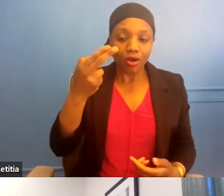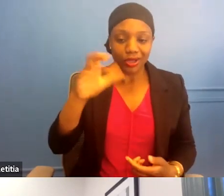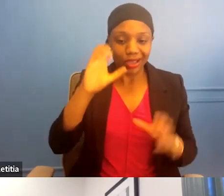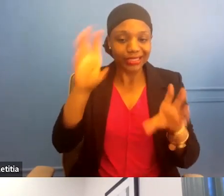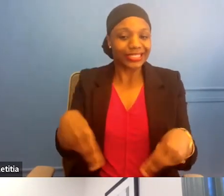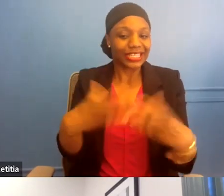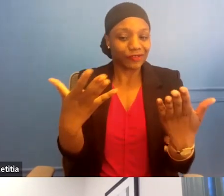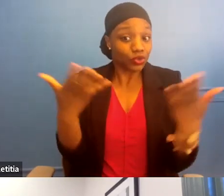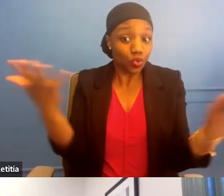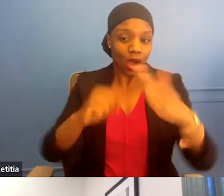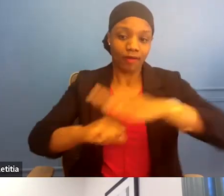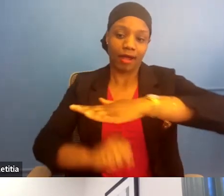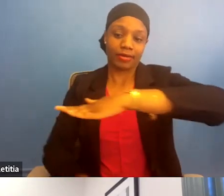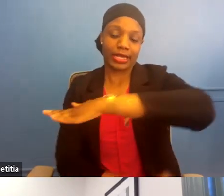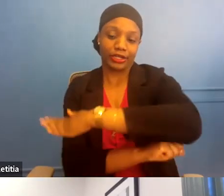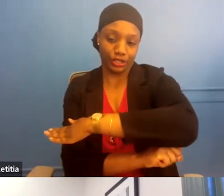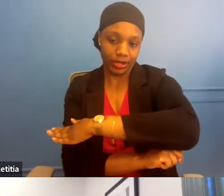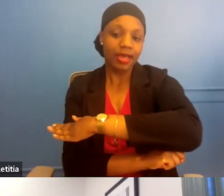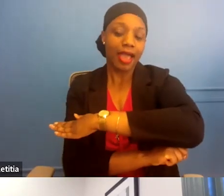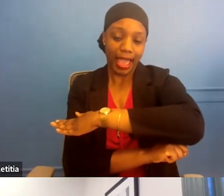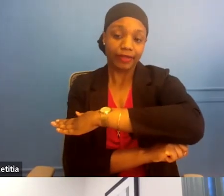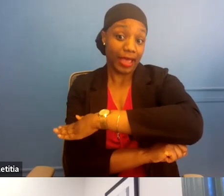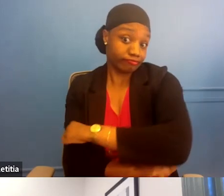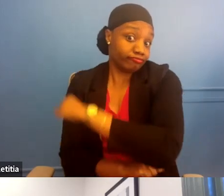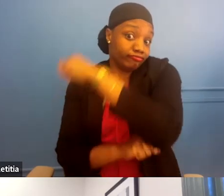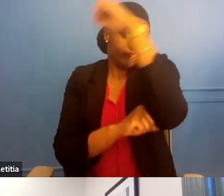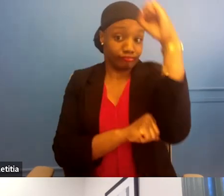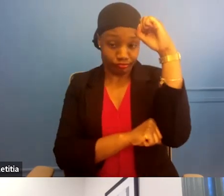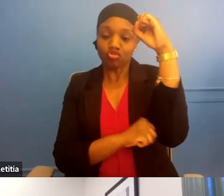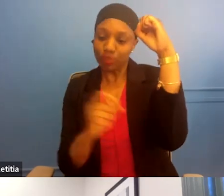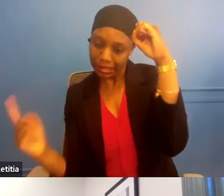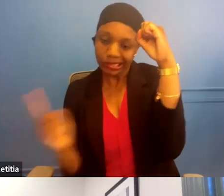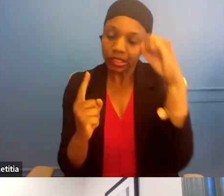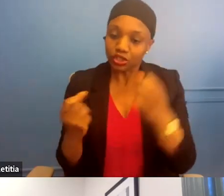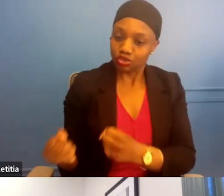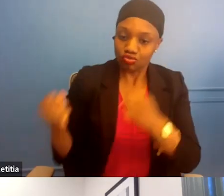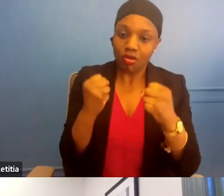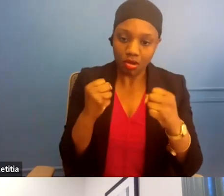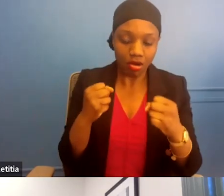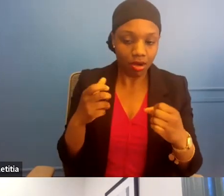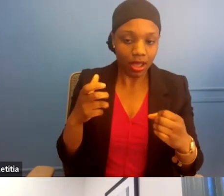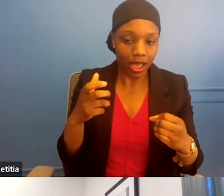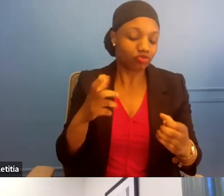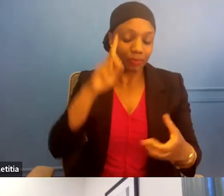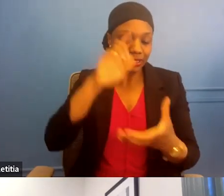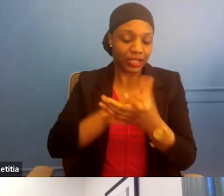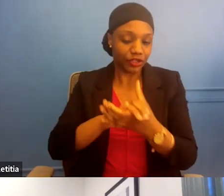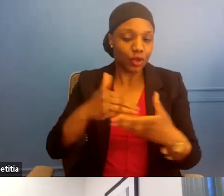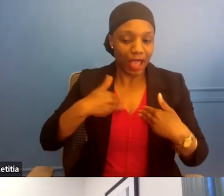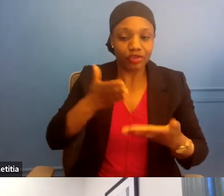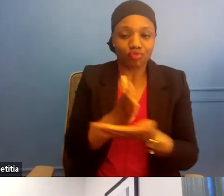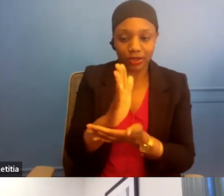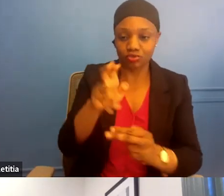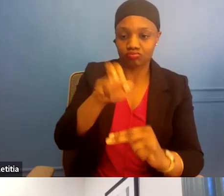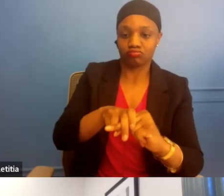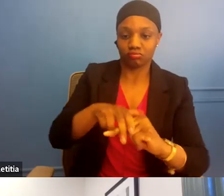that foundation. So just really lean on it and believe that you can, that you have a right to be at that table. Great. What about you,